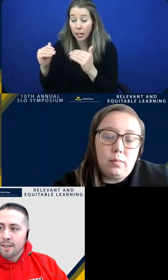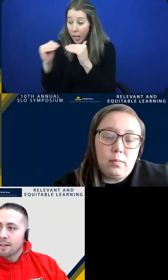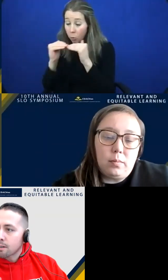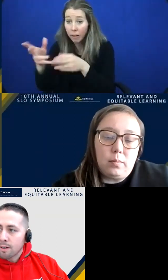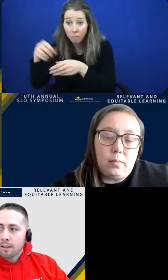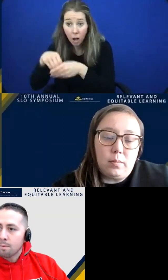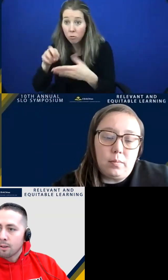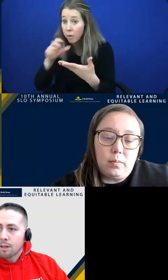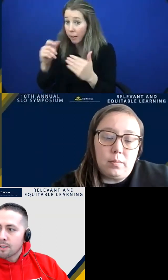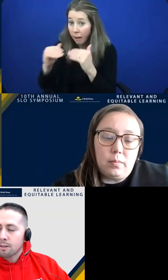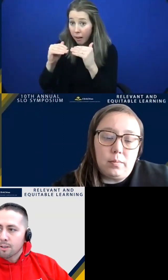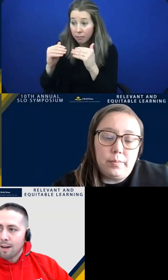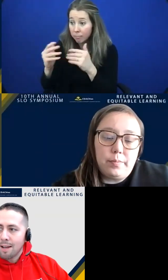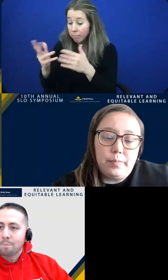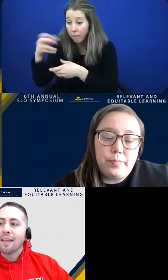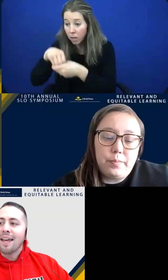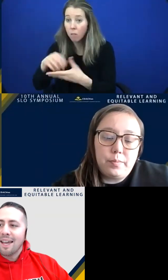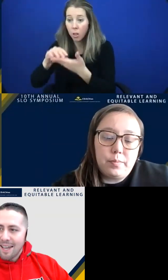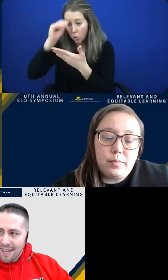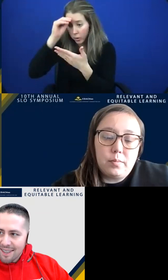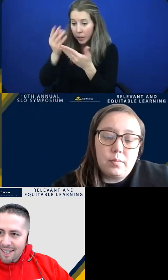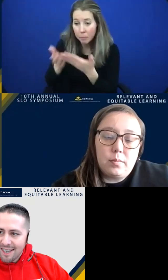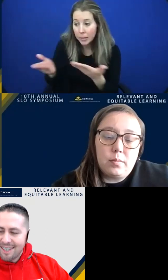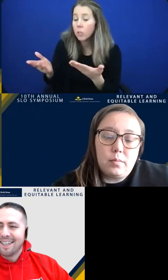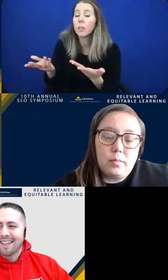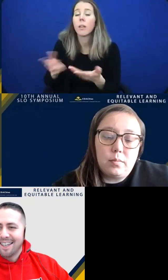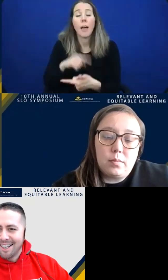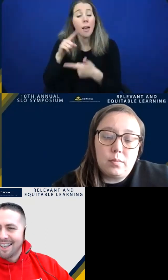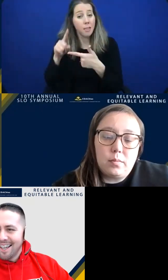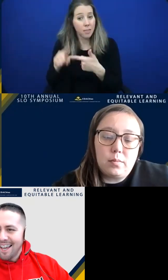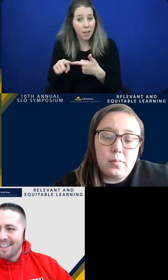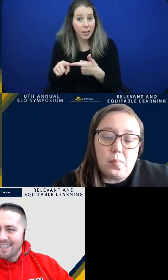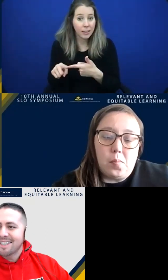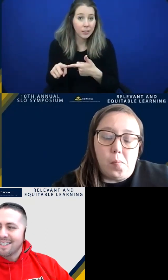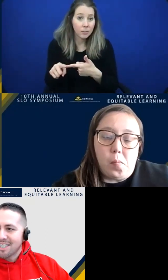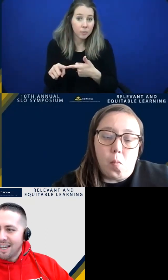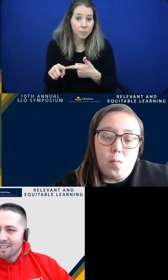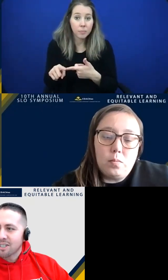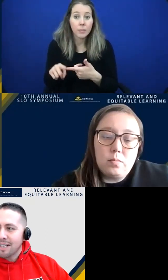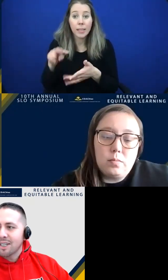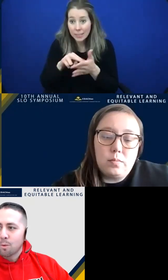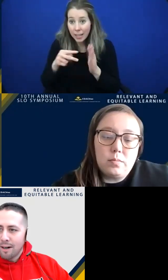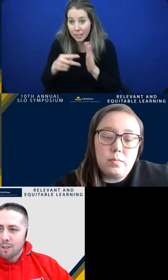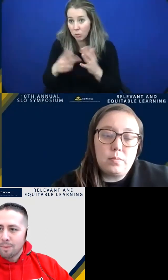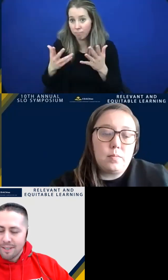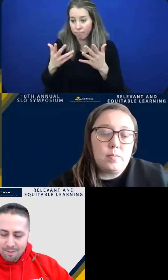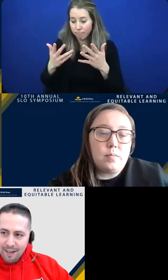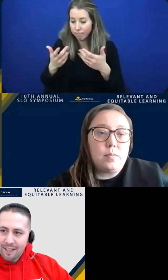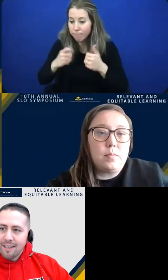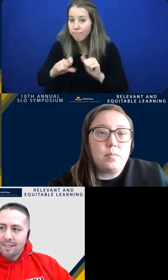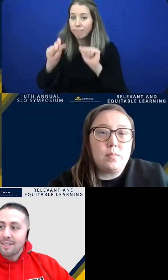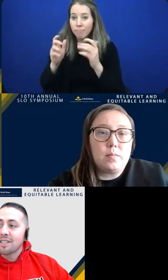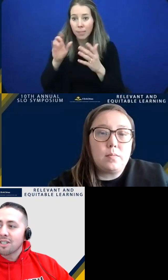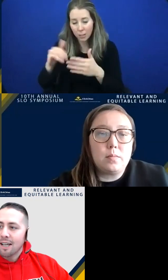course design and curriculum and learning materials, right? And then and then it's the intentionality. So that's the awareness piece,